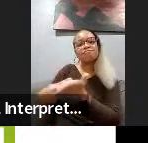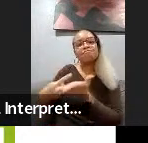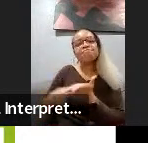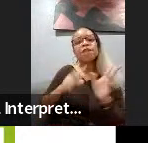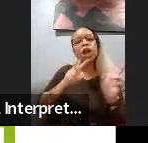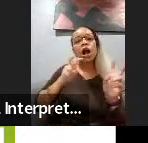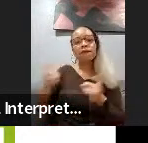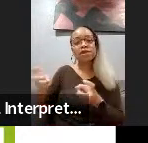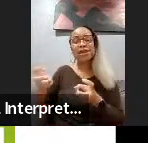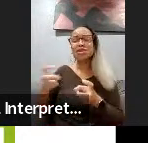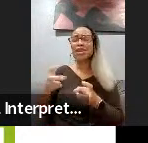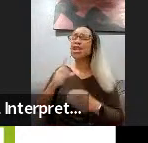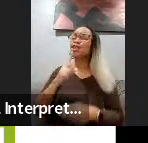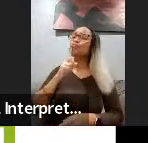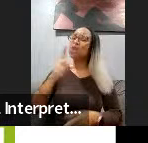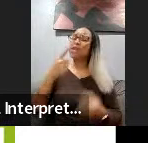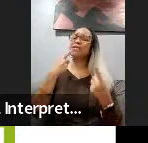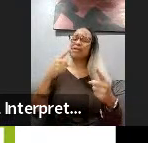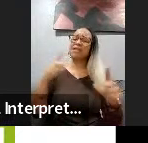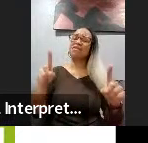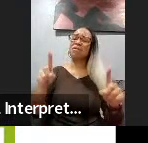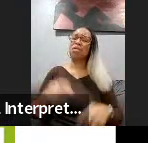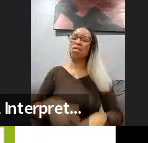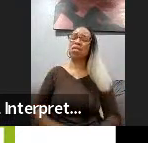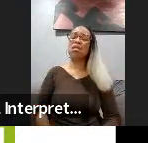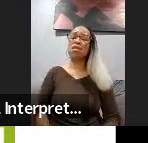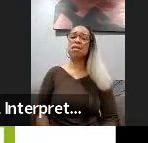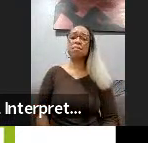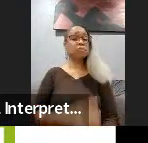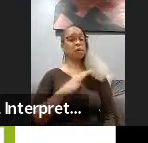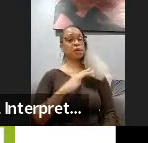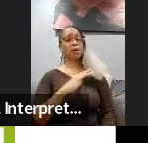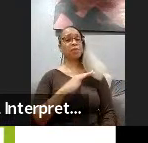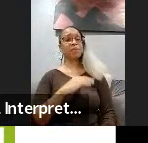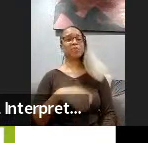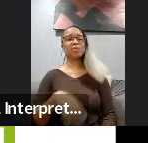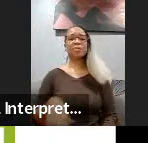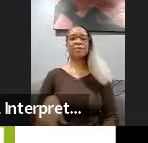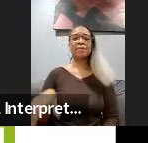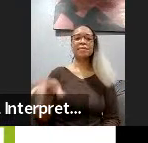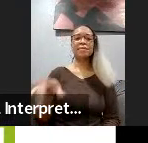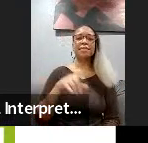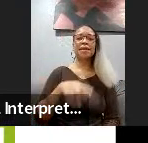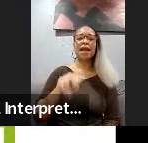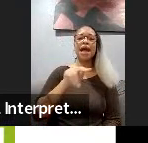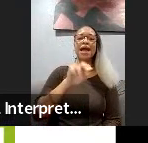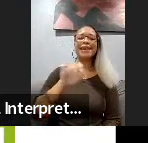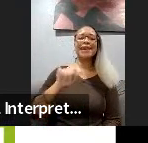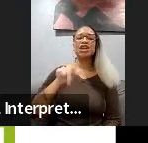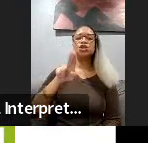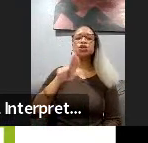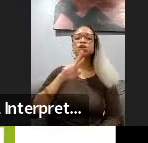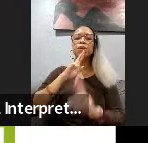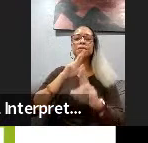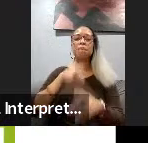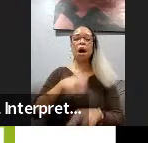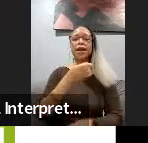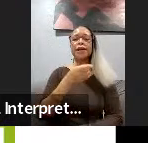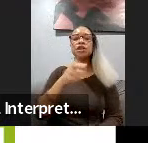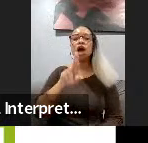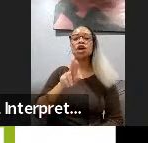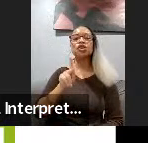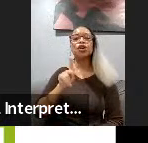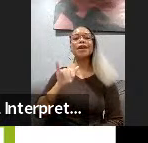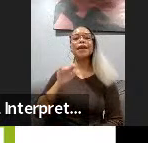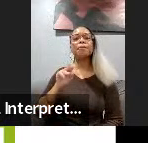is so effective. I'm complete. Cool. Need to any response, and then we have Dr. Kim Rhodes.